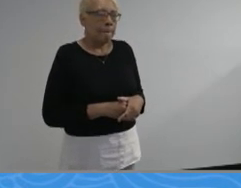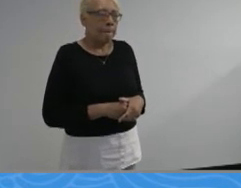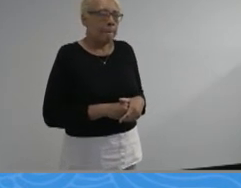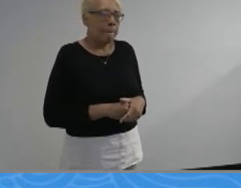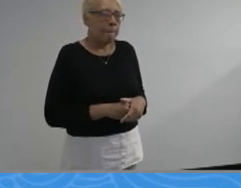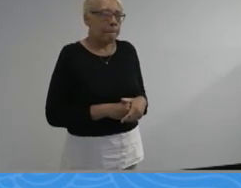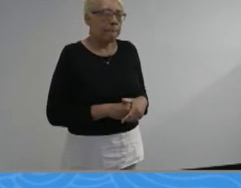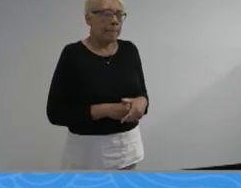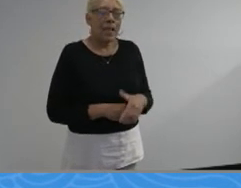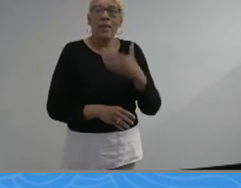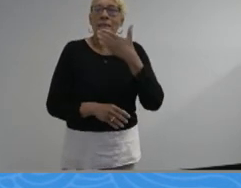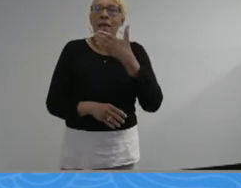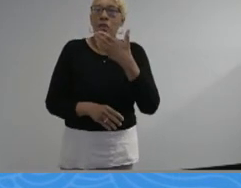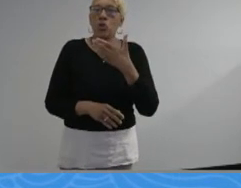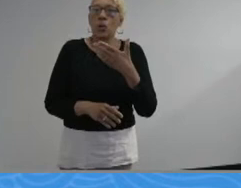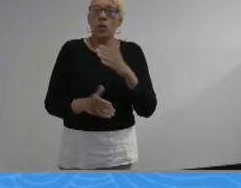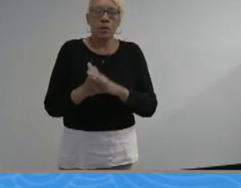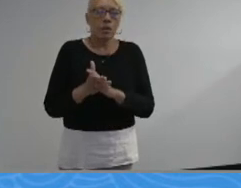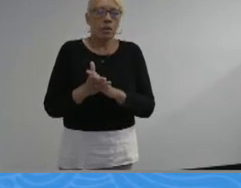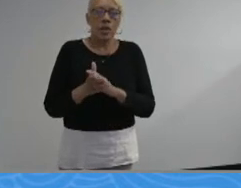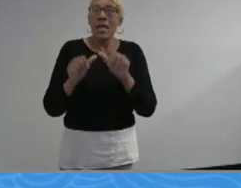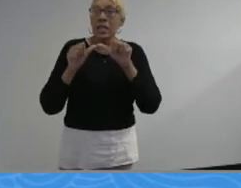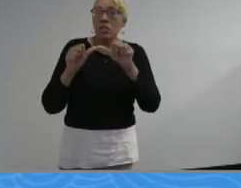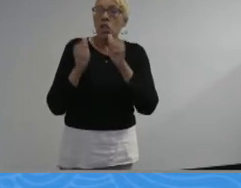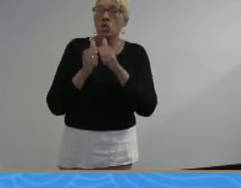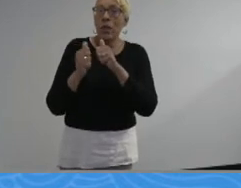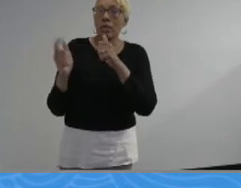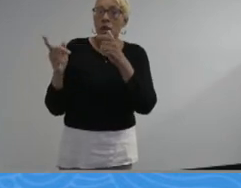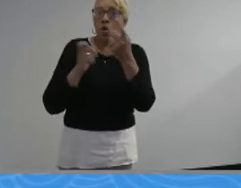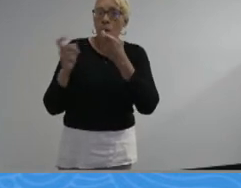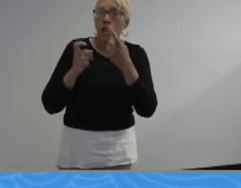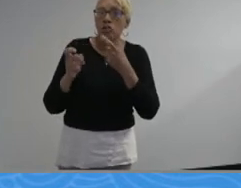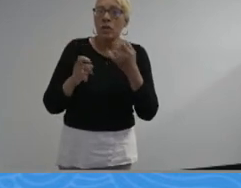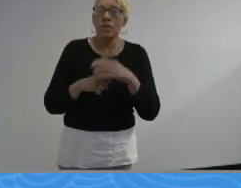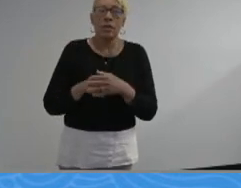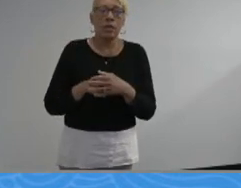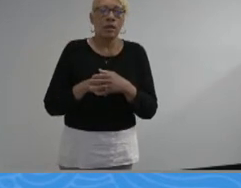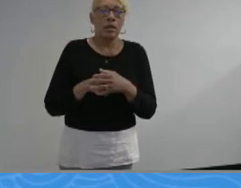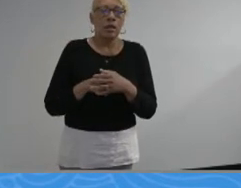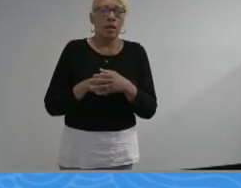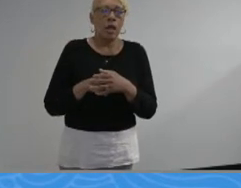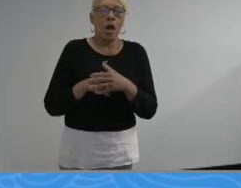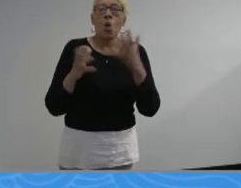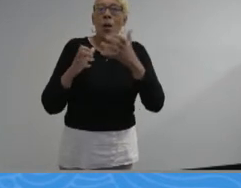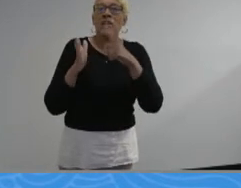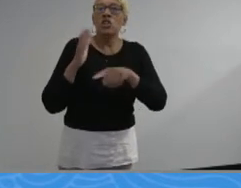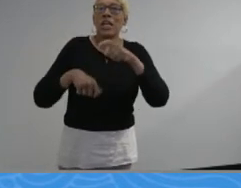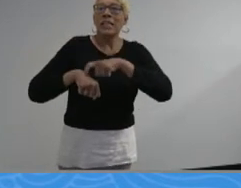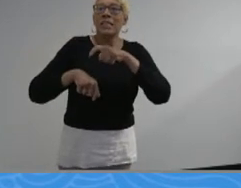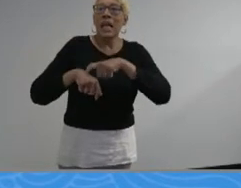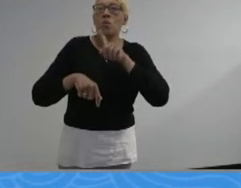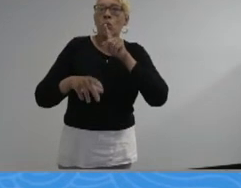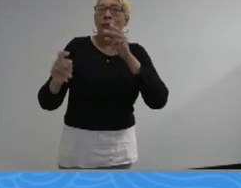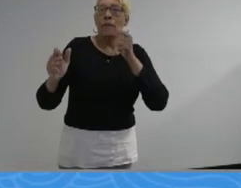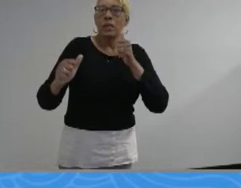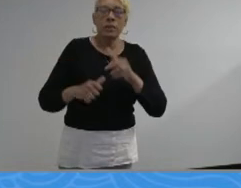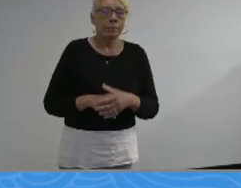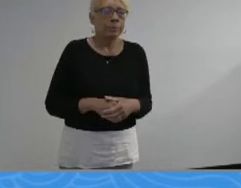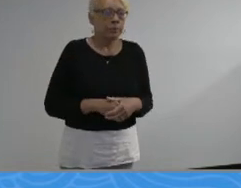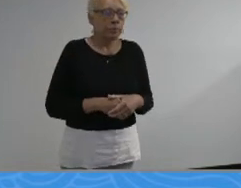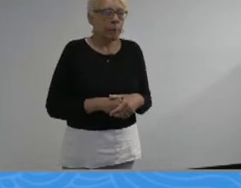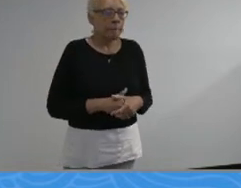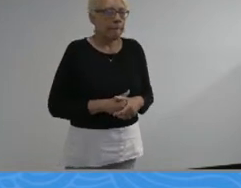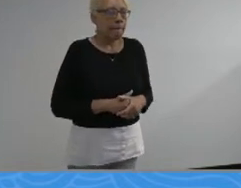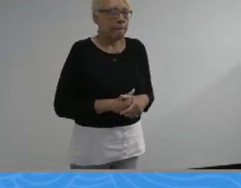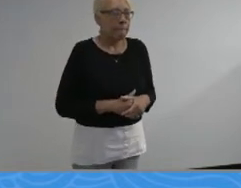Thank you, Dr. Howard. Keep those questions coming if you have them. Do a quick time check, Jerlene. Make sure that we are calling